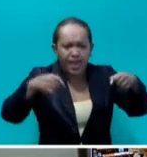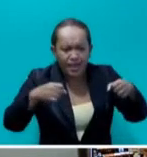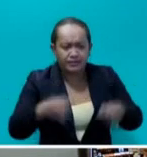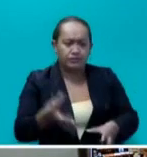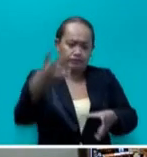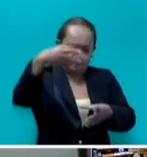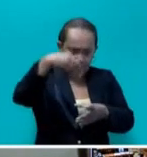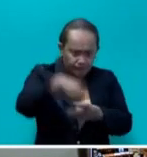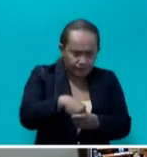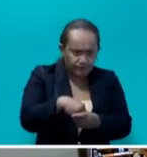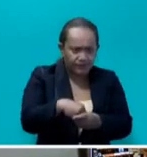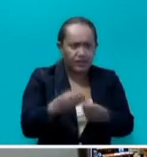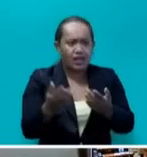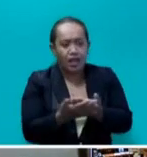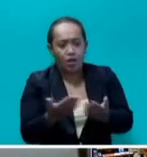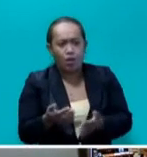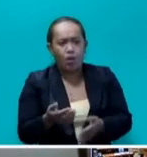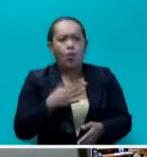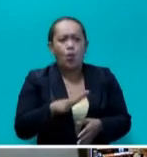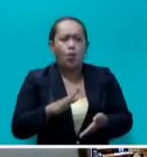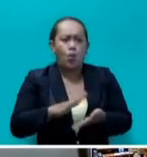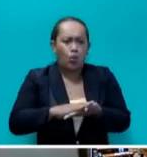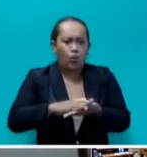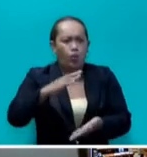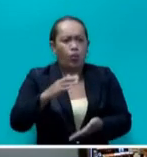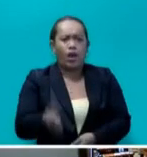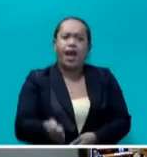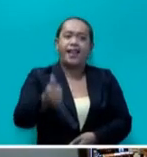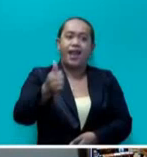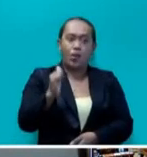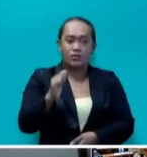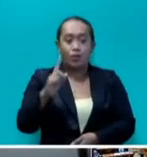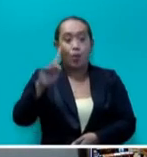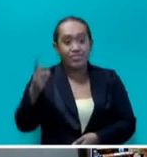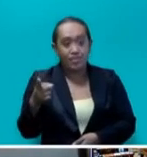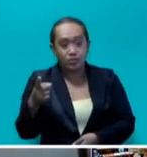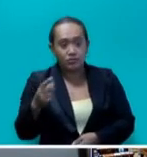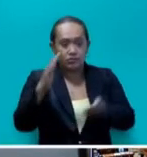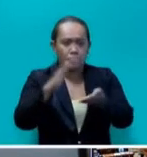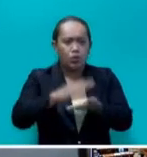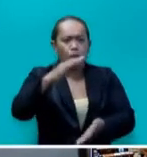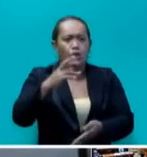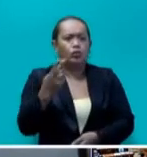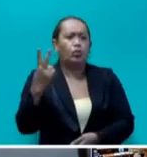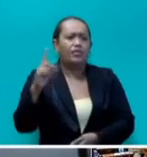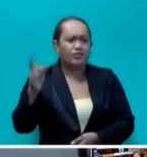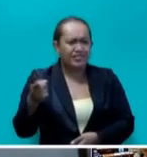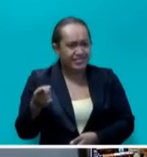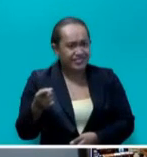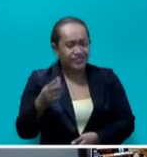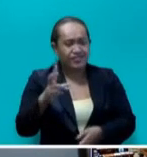heading. Increase the allowance for accompanied luggage from 1,000 Fijian dollars to 2,000 Fijian dollars for bona fide